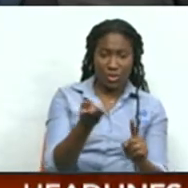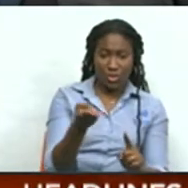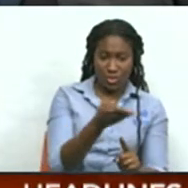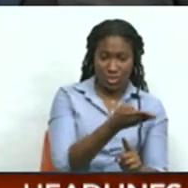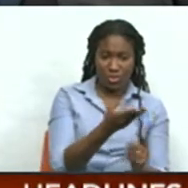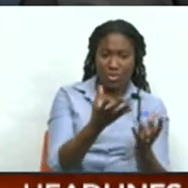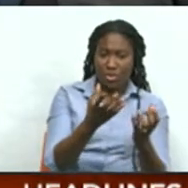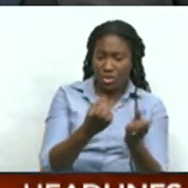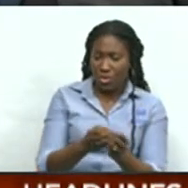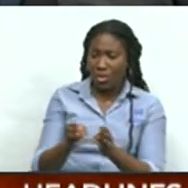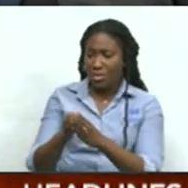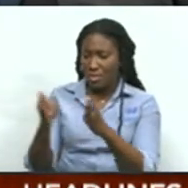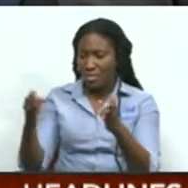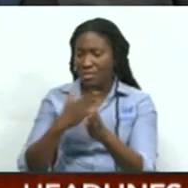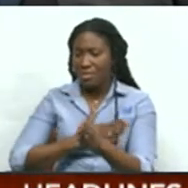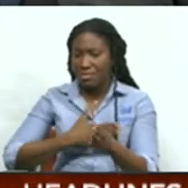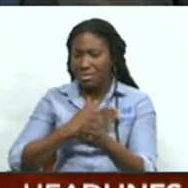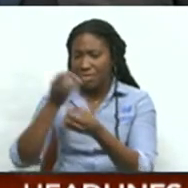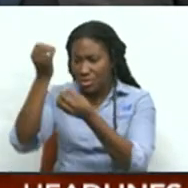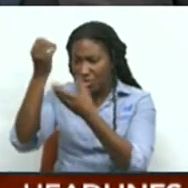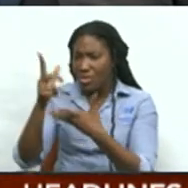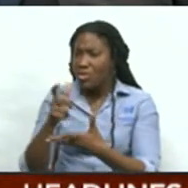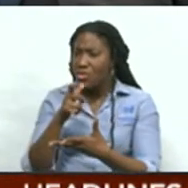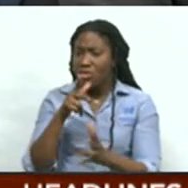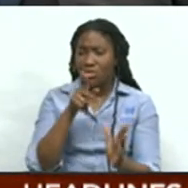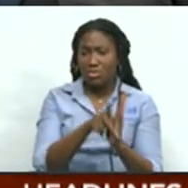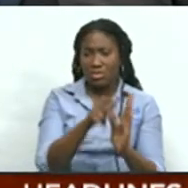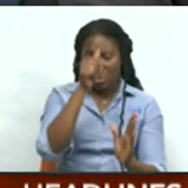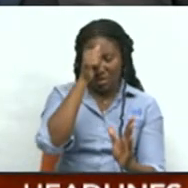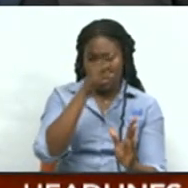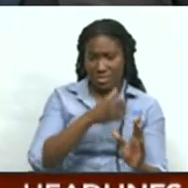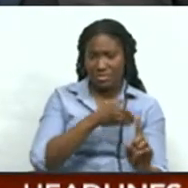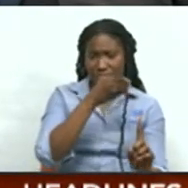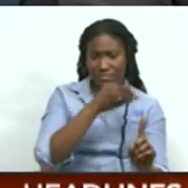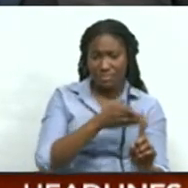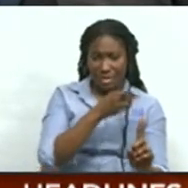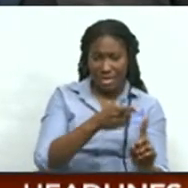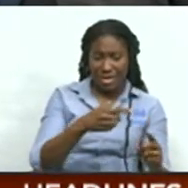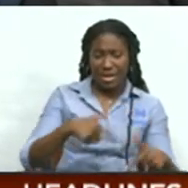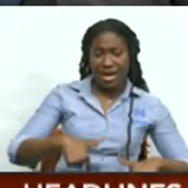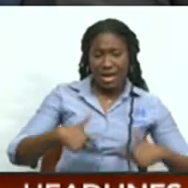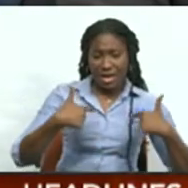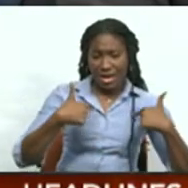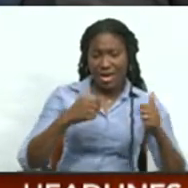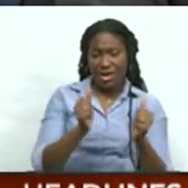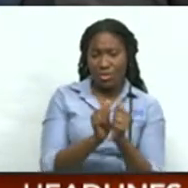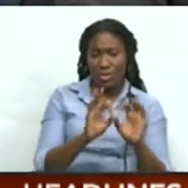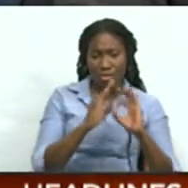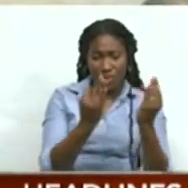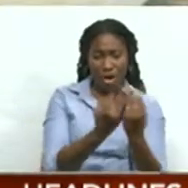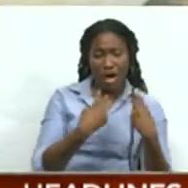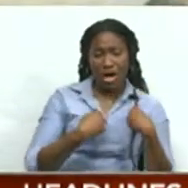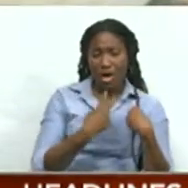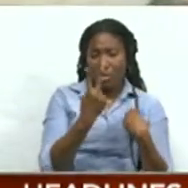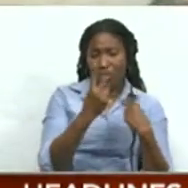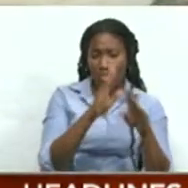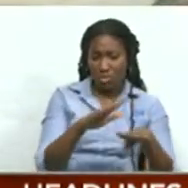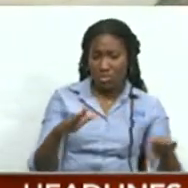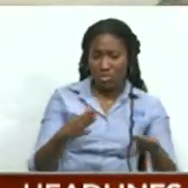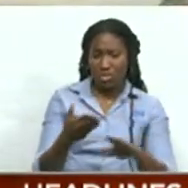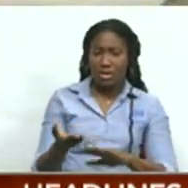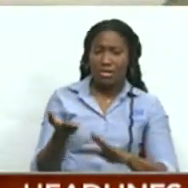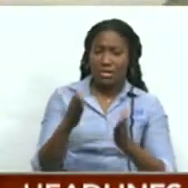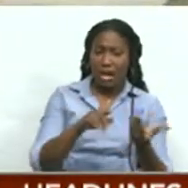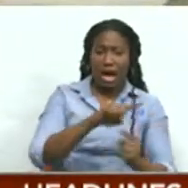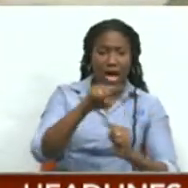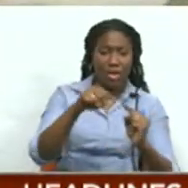any information on the suspects. The father of two who lived at Brickfield Road in Karapi Chima died on April 1st. His family wants the public to help